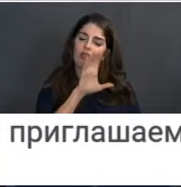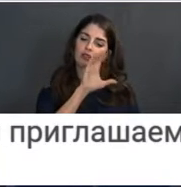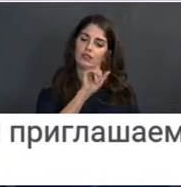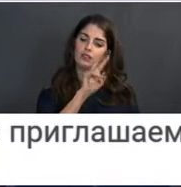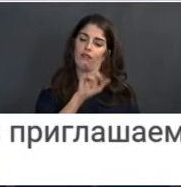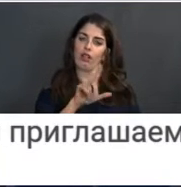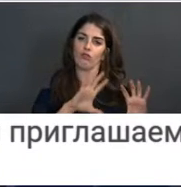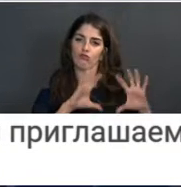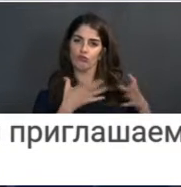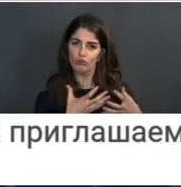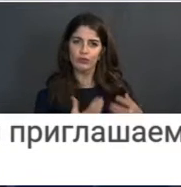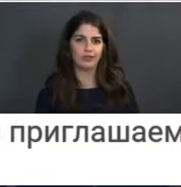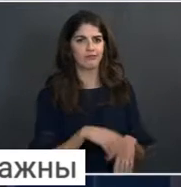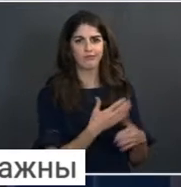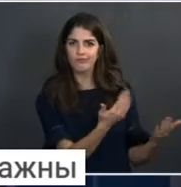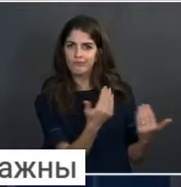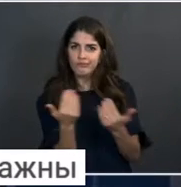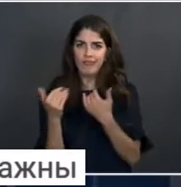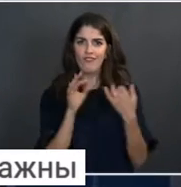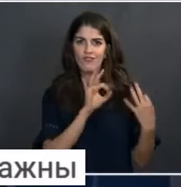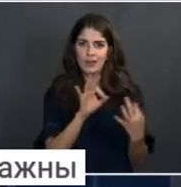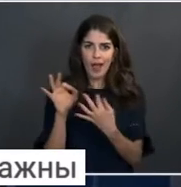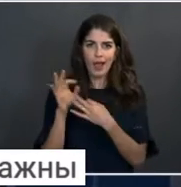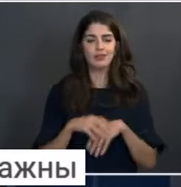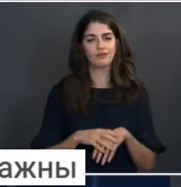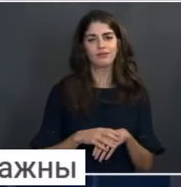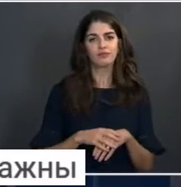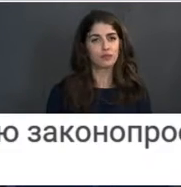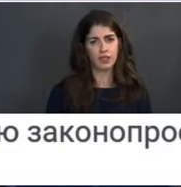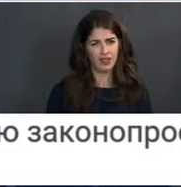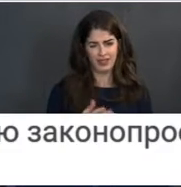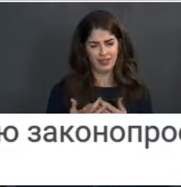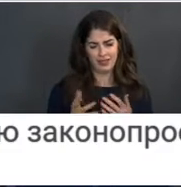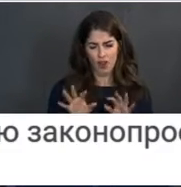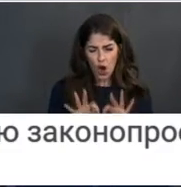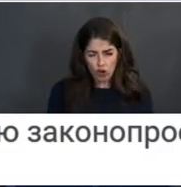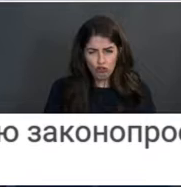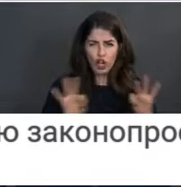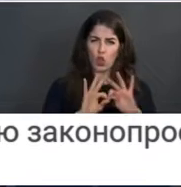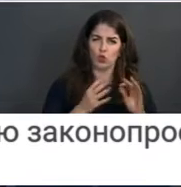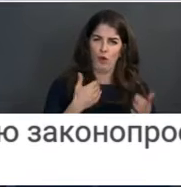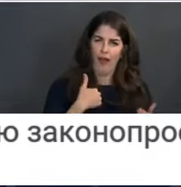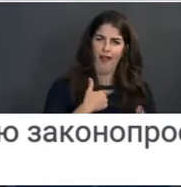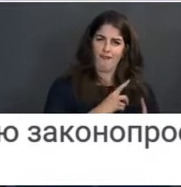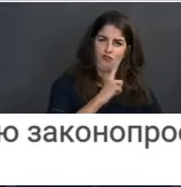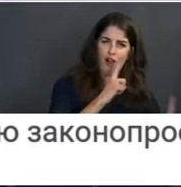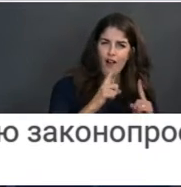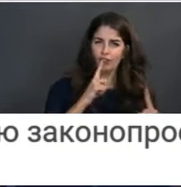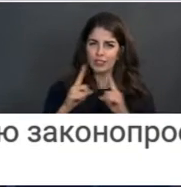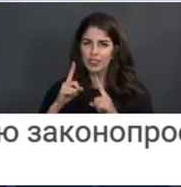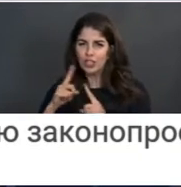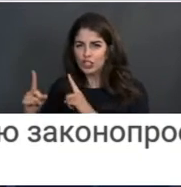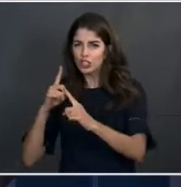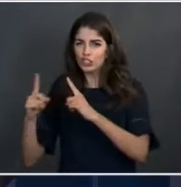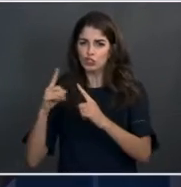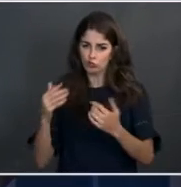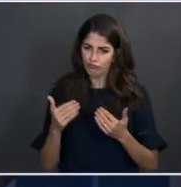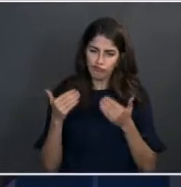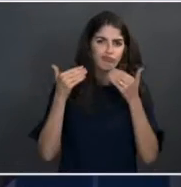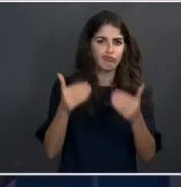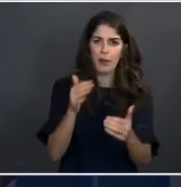groups and invite their feedback. These conversations are, of course, critical to building support and moving the president's bill